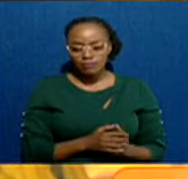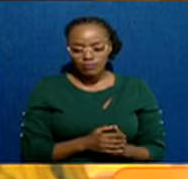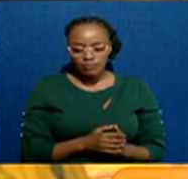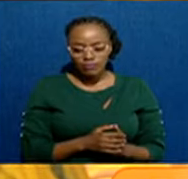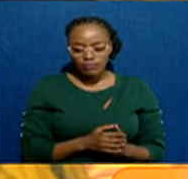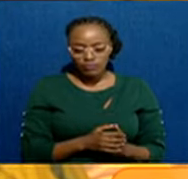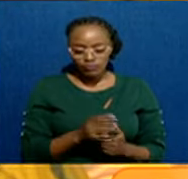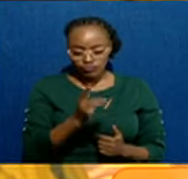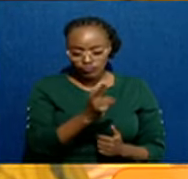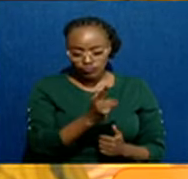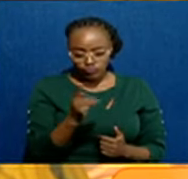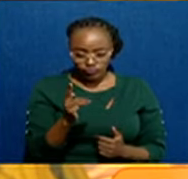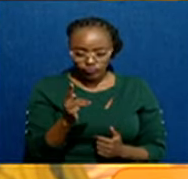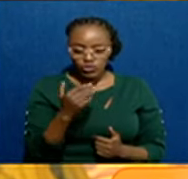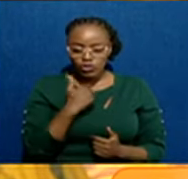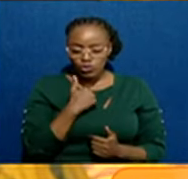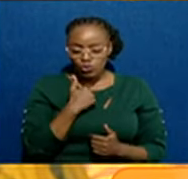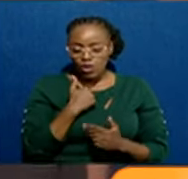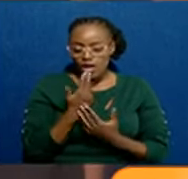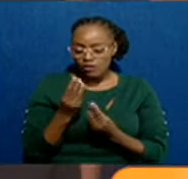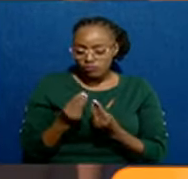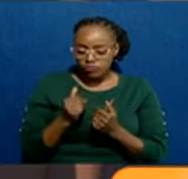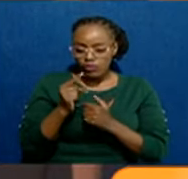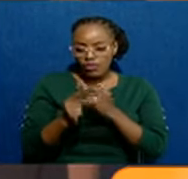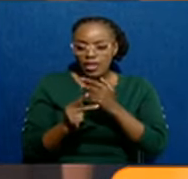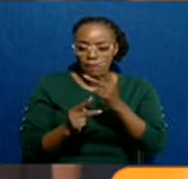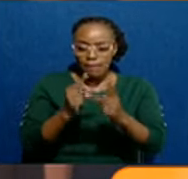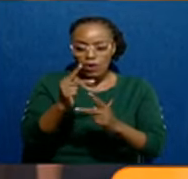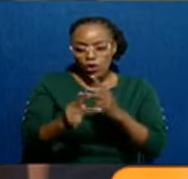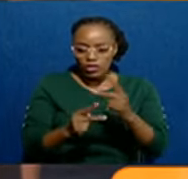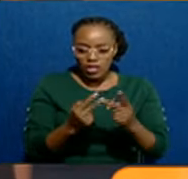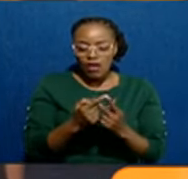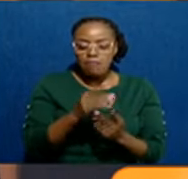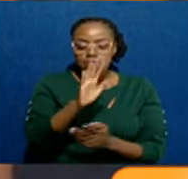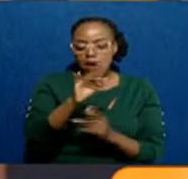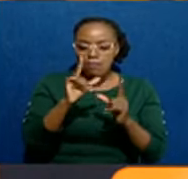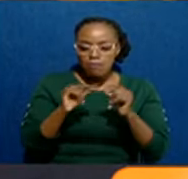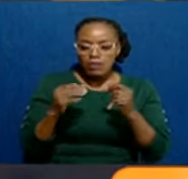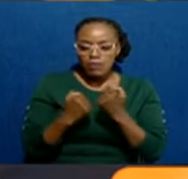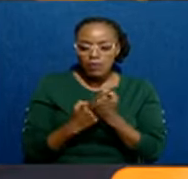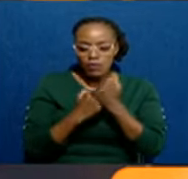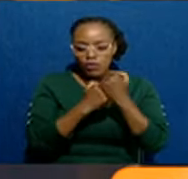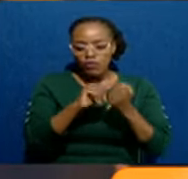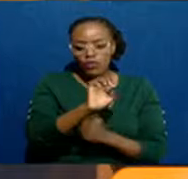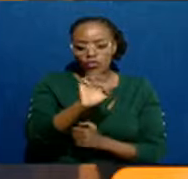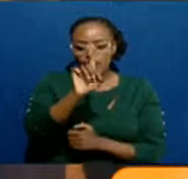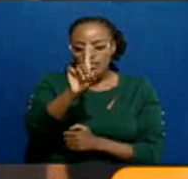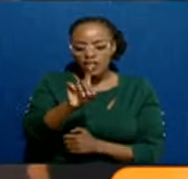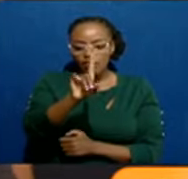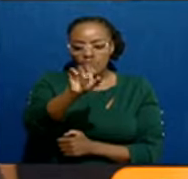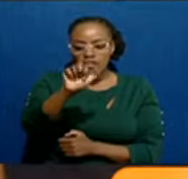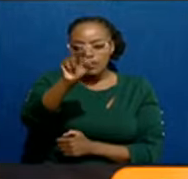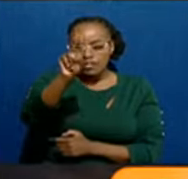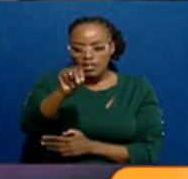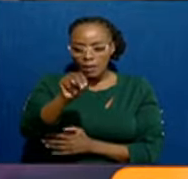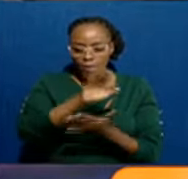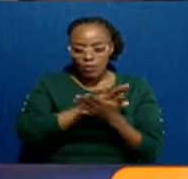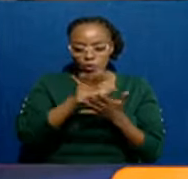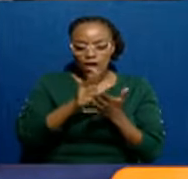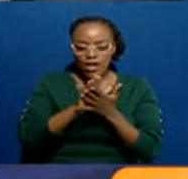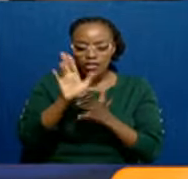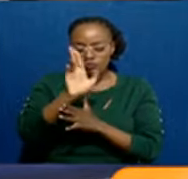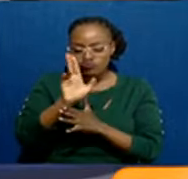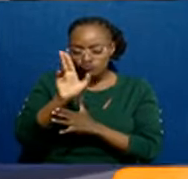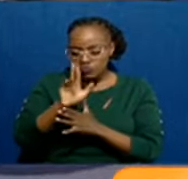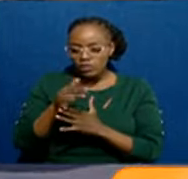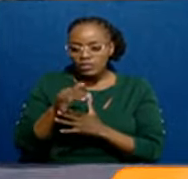for you to get to heal from this process. These sentiments were echoed by the University Executive Dean, School of Pure and Applied